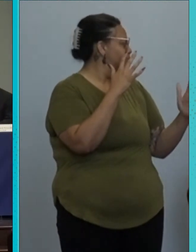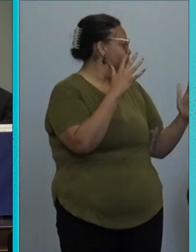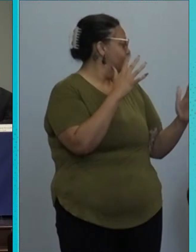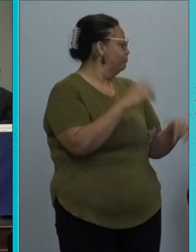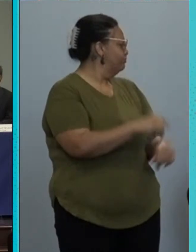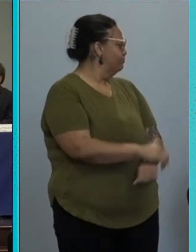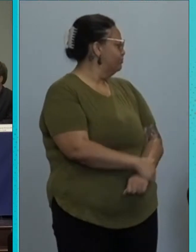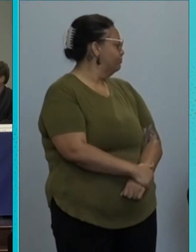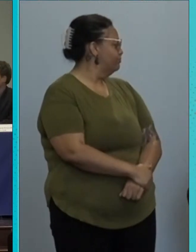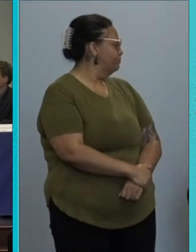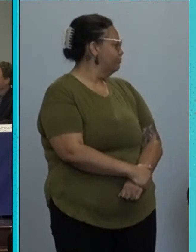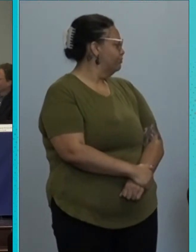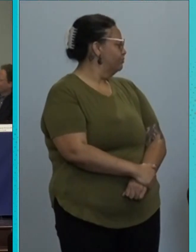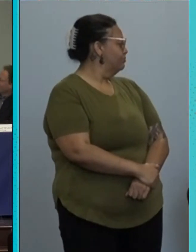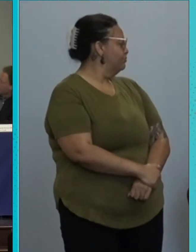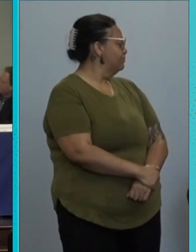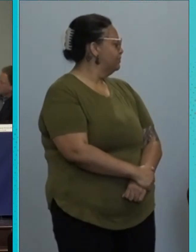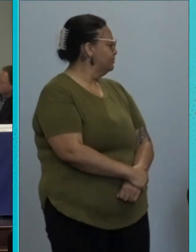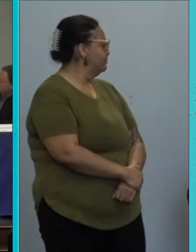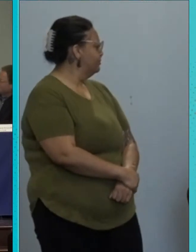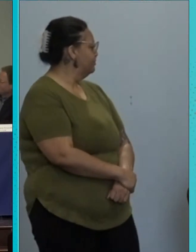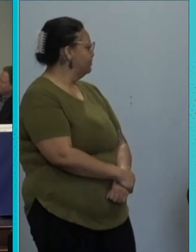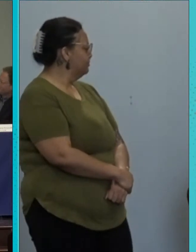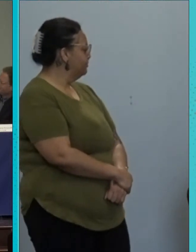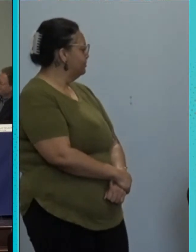I wanted to add something here.